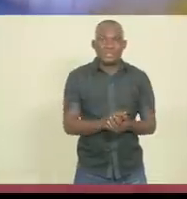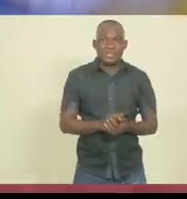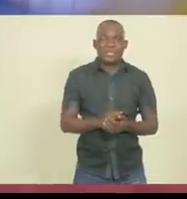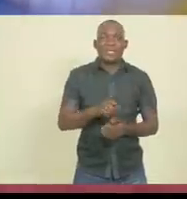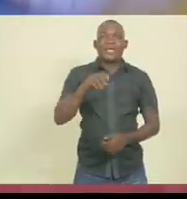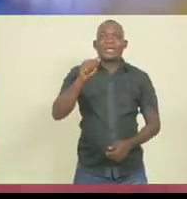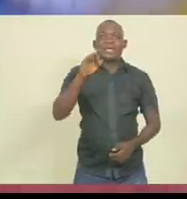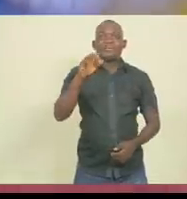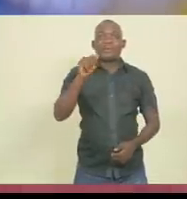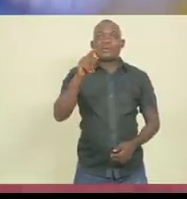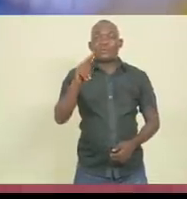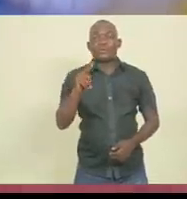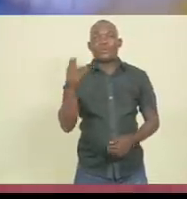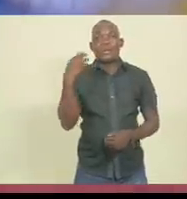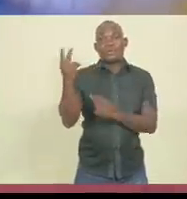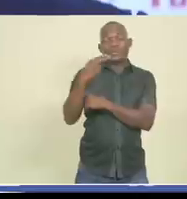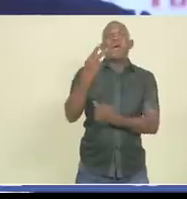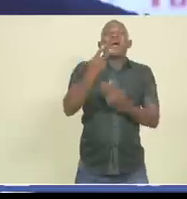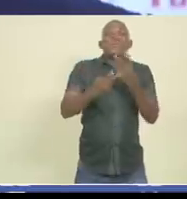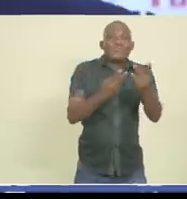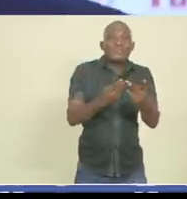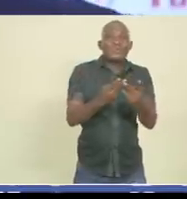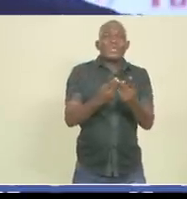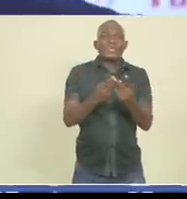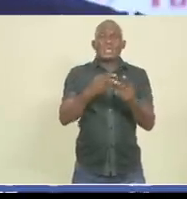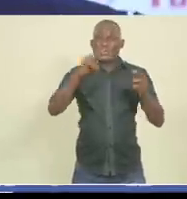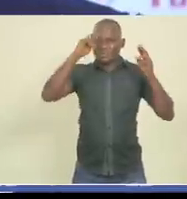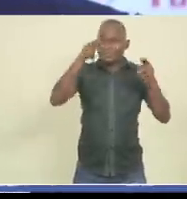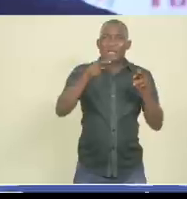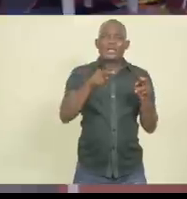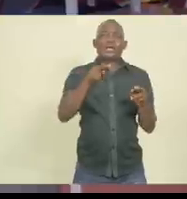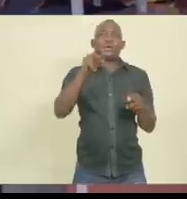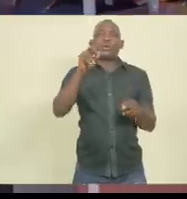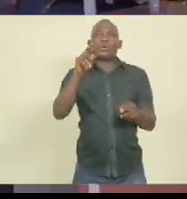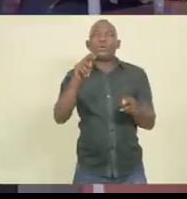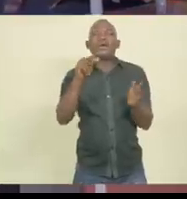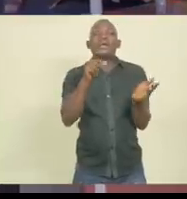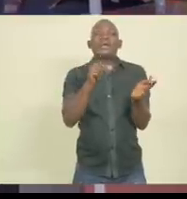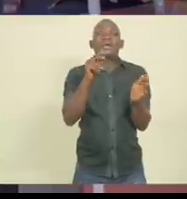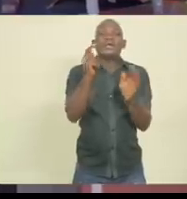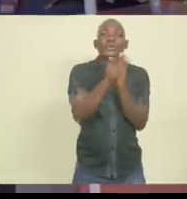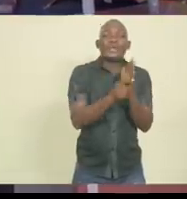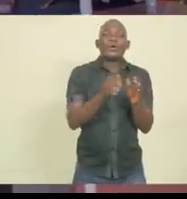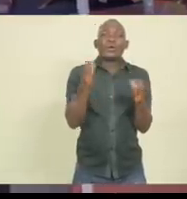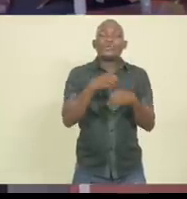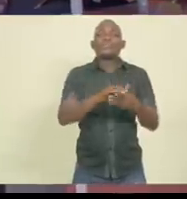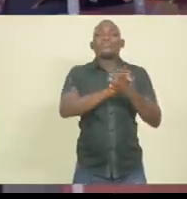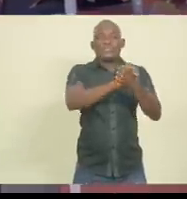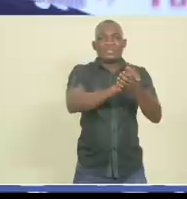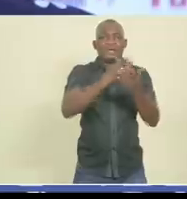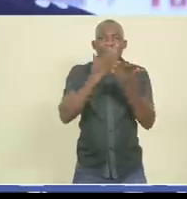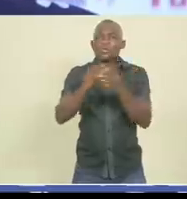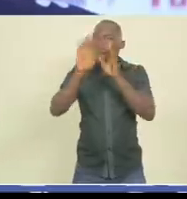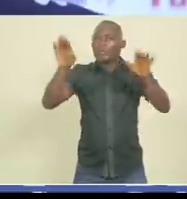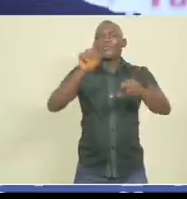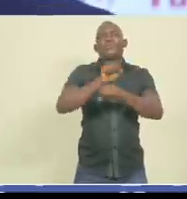Mrs. A.F. Aku, 2 days ago, visited the highly respected Miss KORKOR COFIE at her office to commend her for the